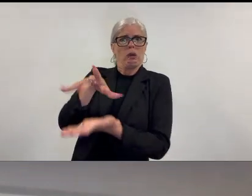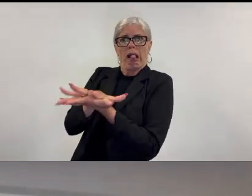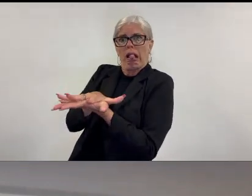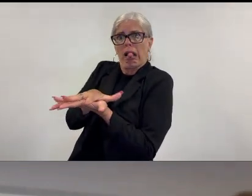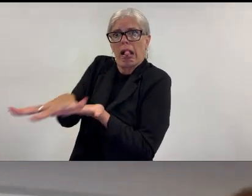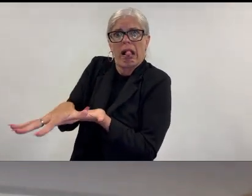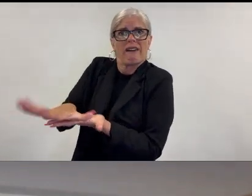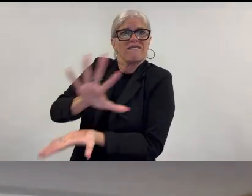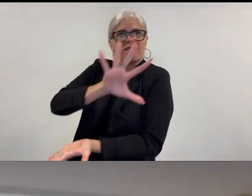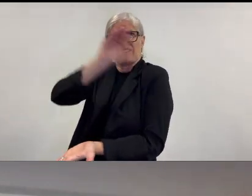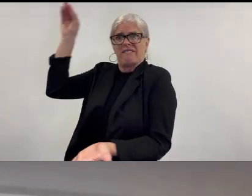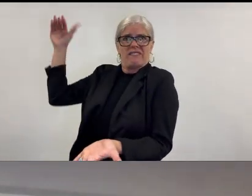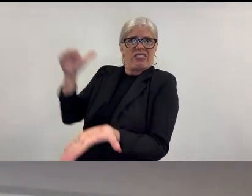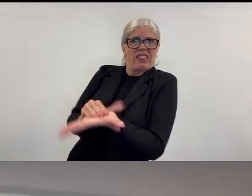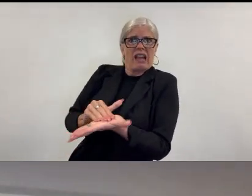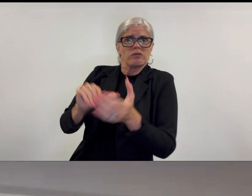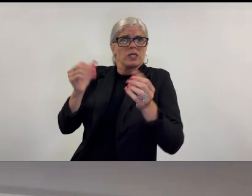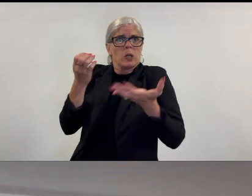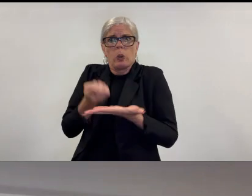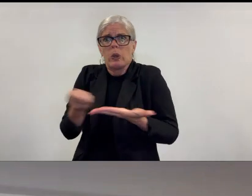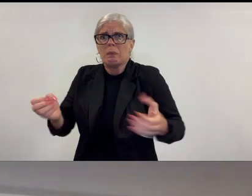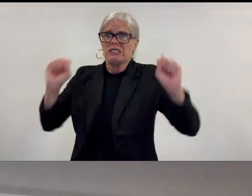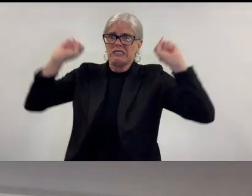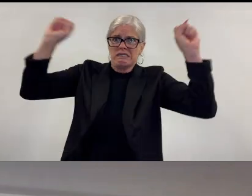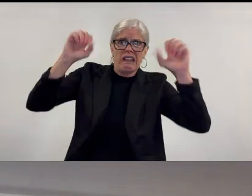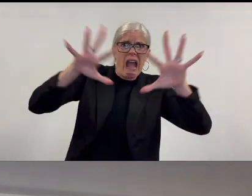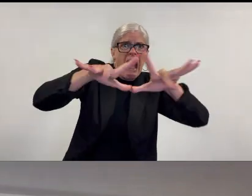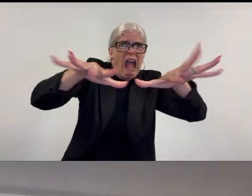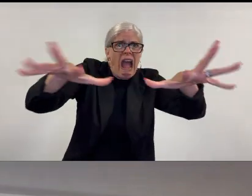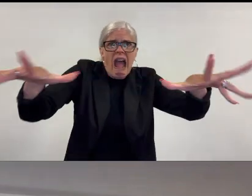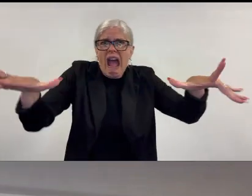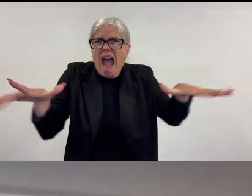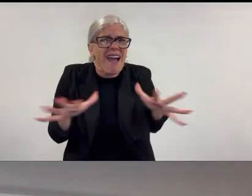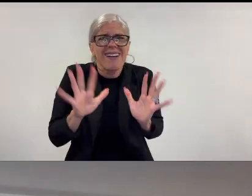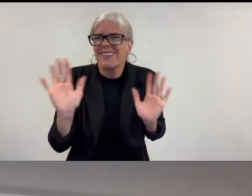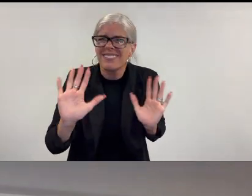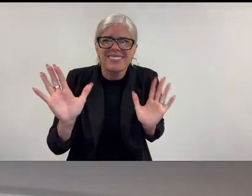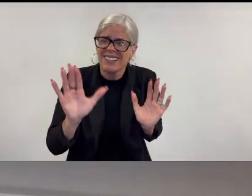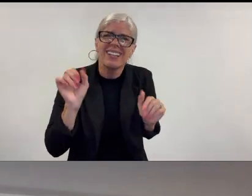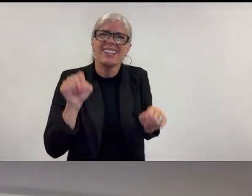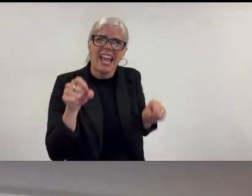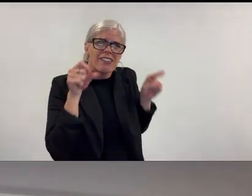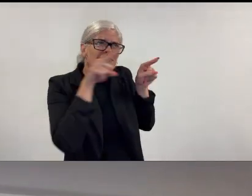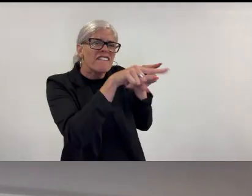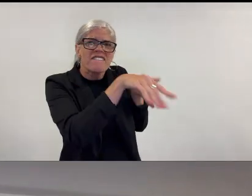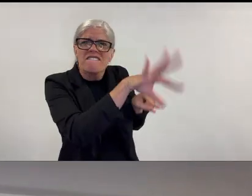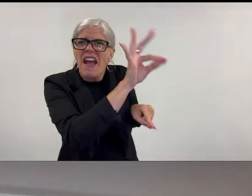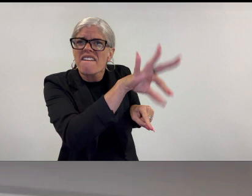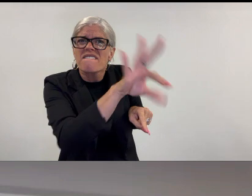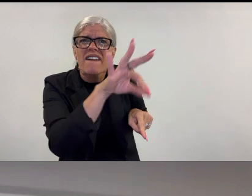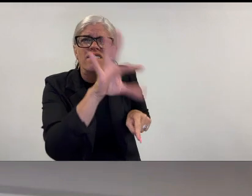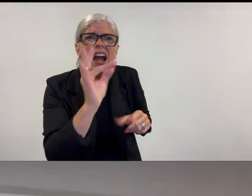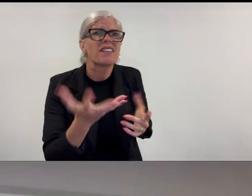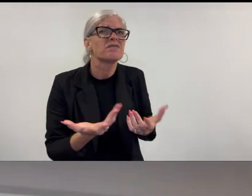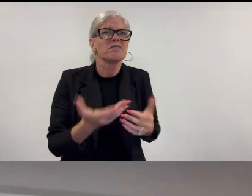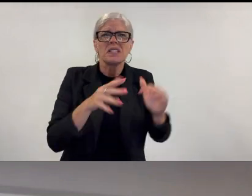to a regular gym. So the same things are available in a lot of locations, and it